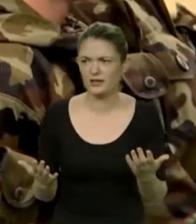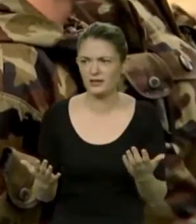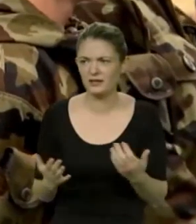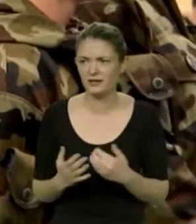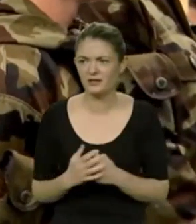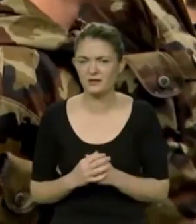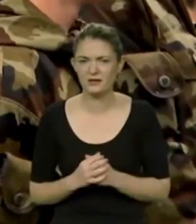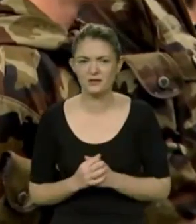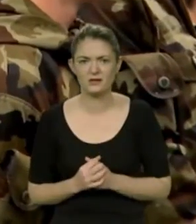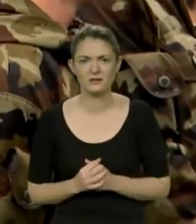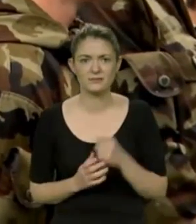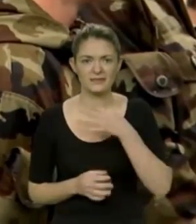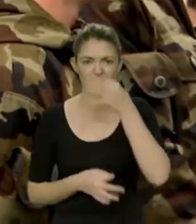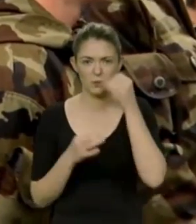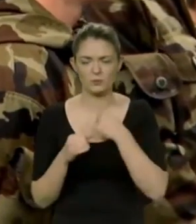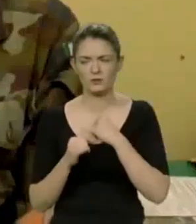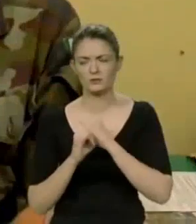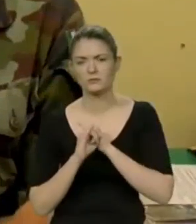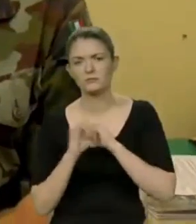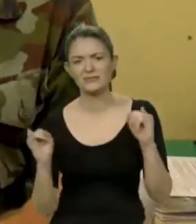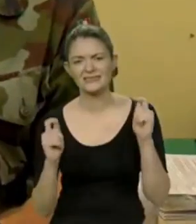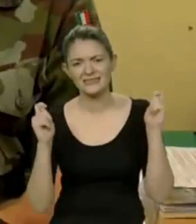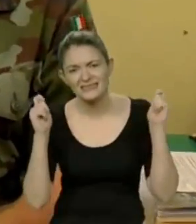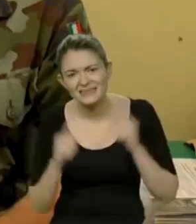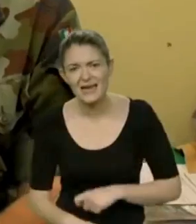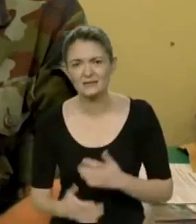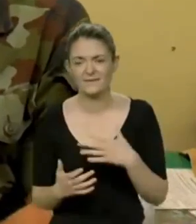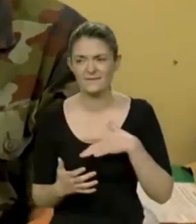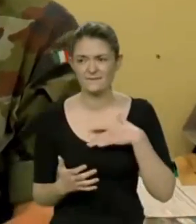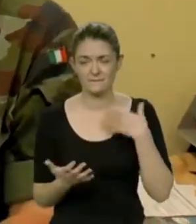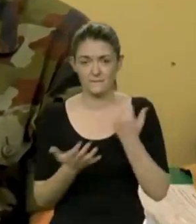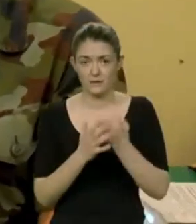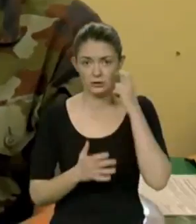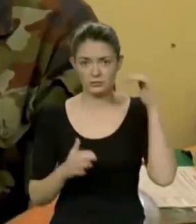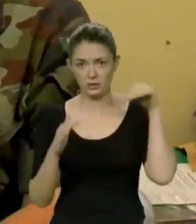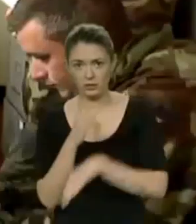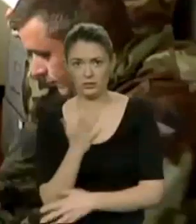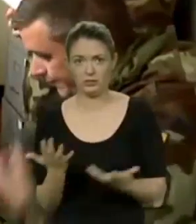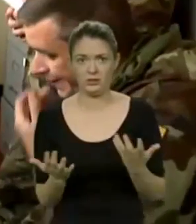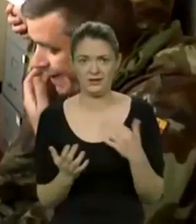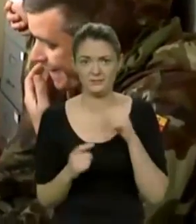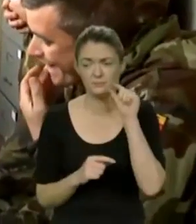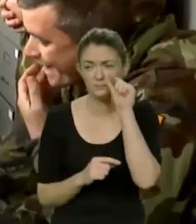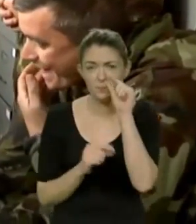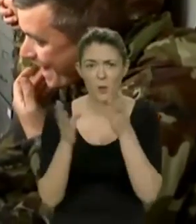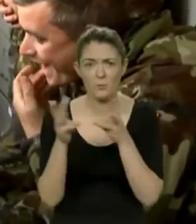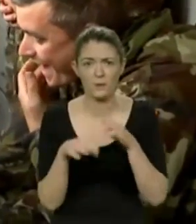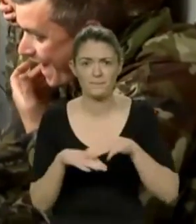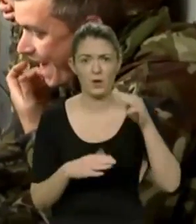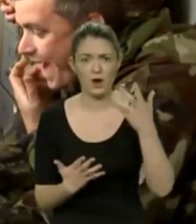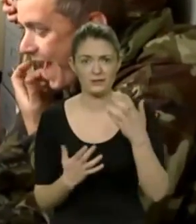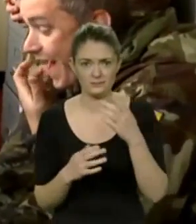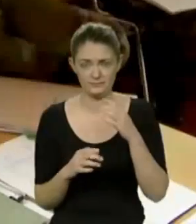The inspection this morning was an absolute disaster. It just fell to shit when they had to do a small bit more work. So they're going to